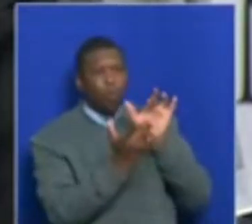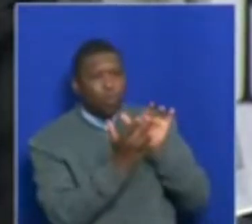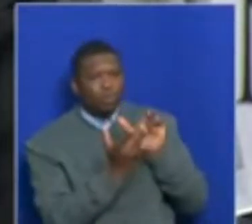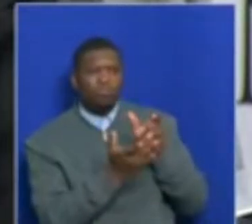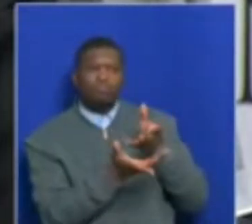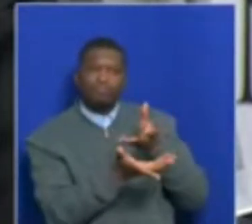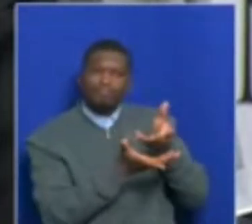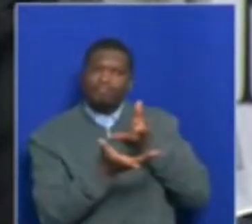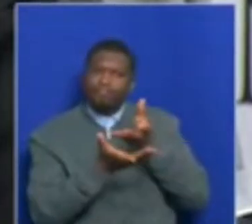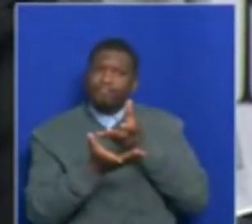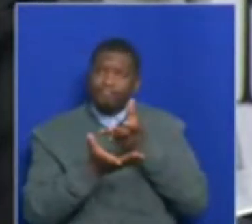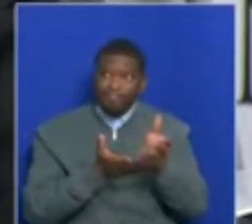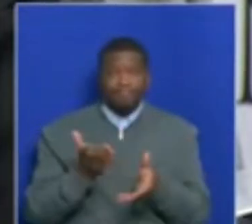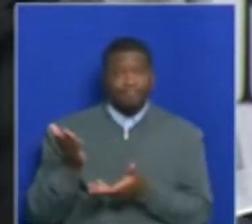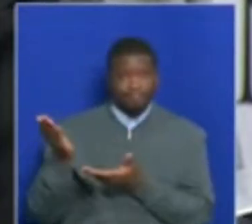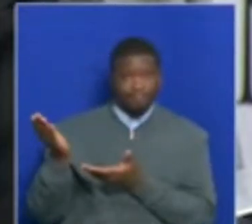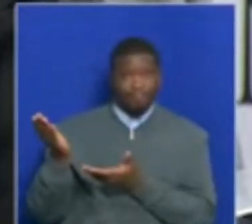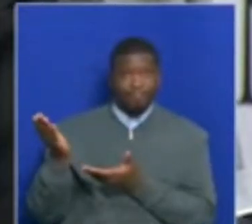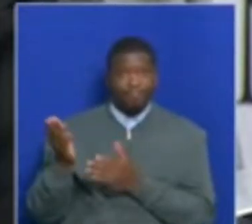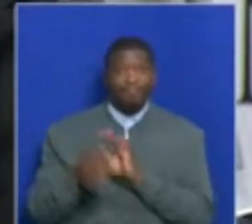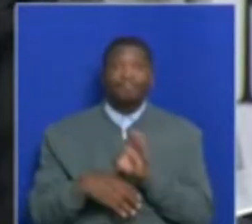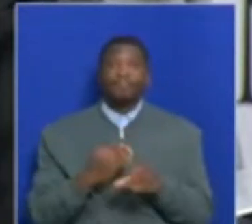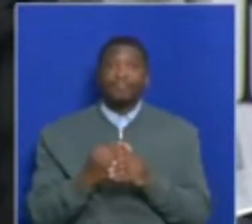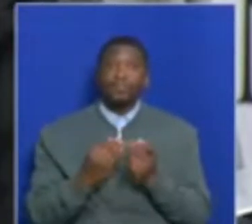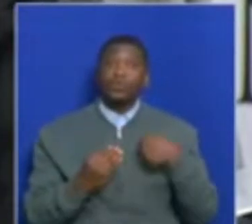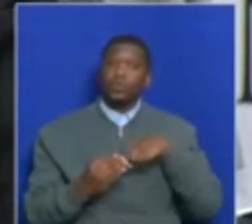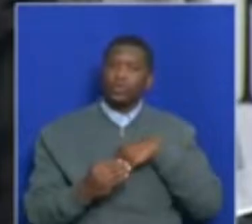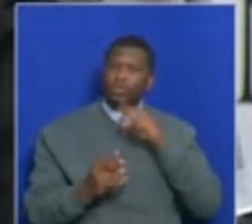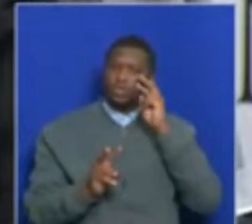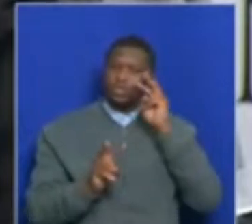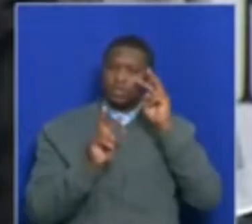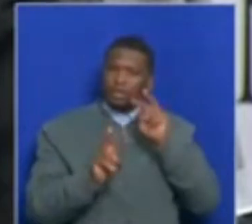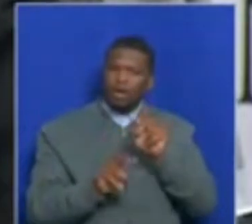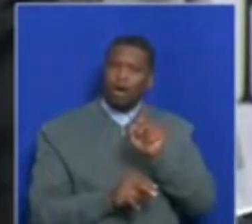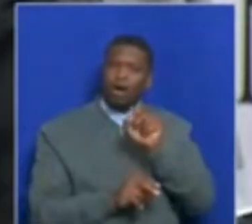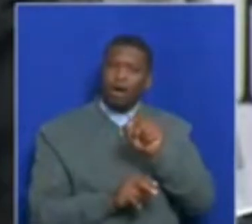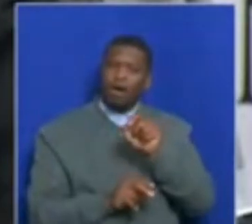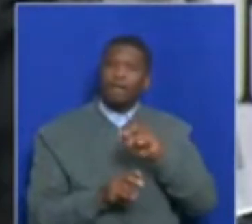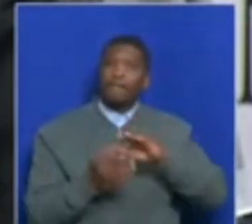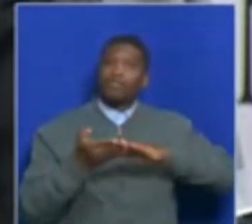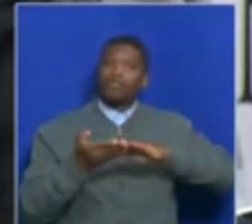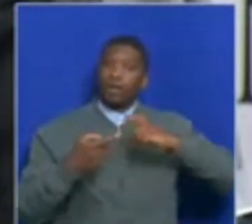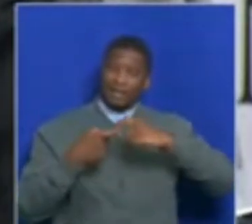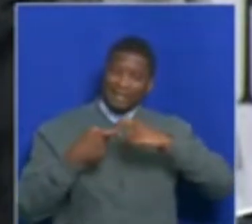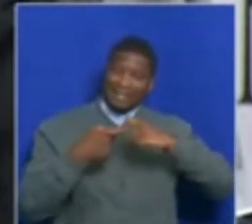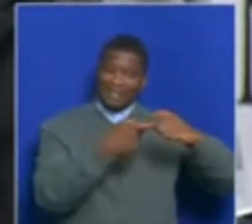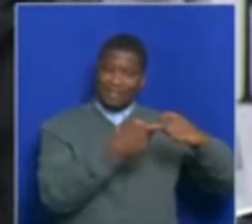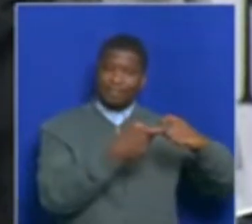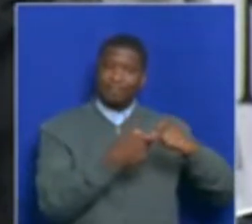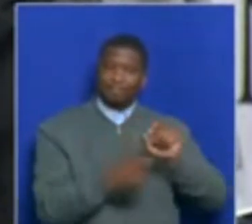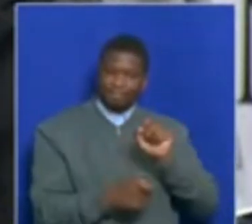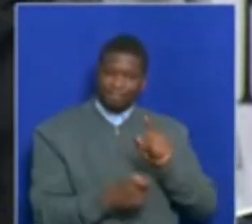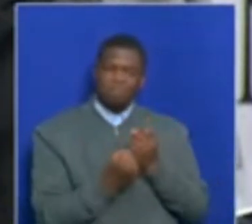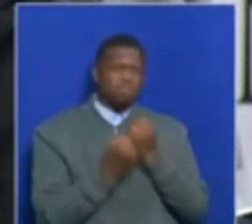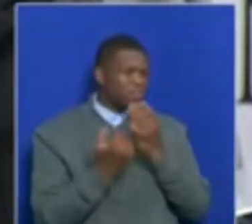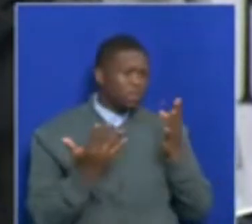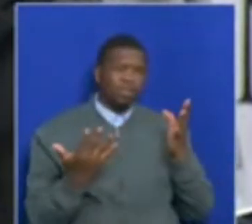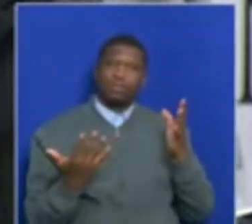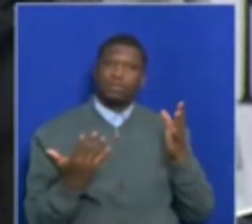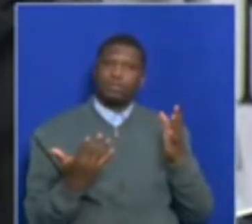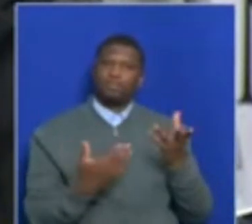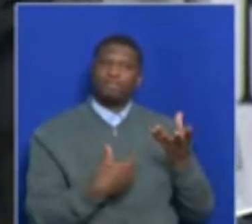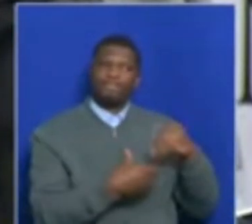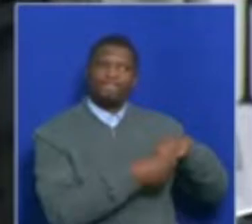see that the tow truck industry has a free rein when it comes to